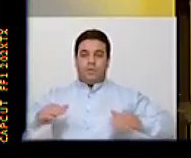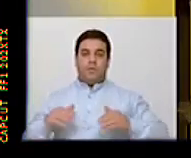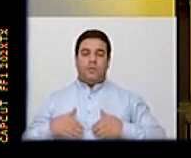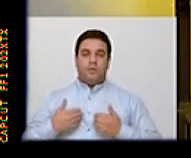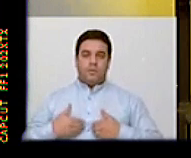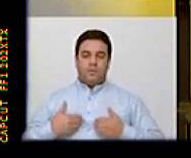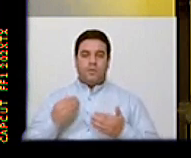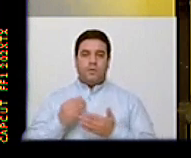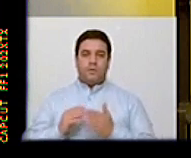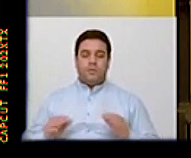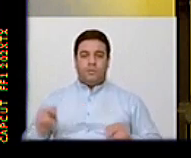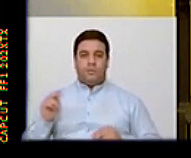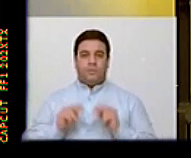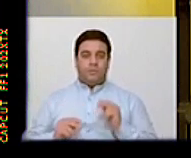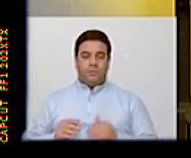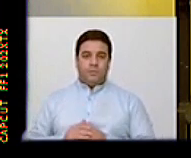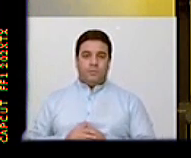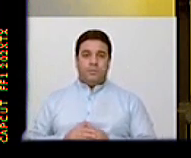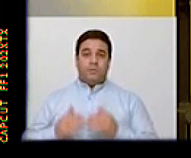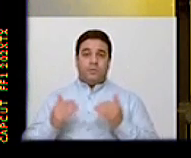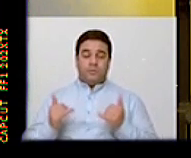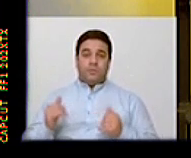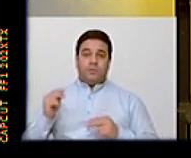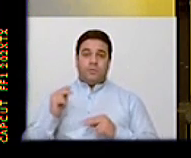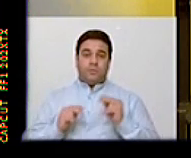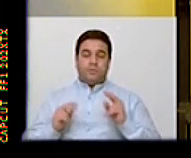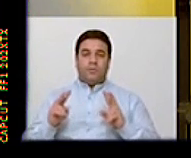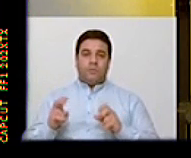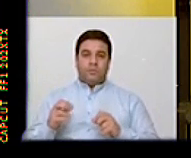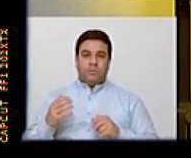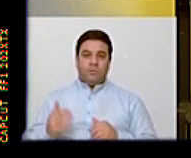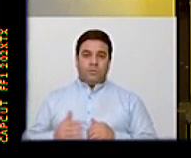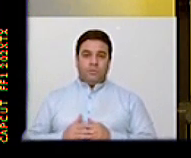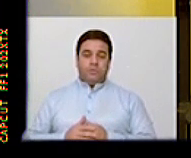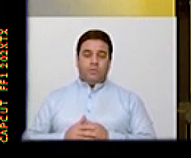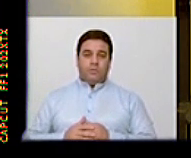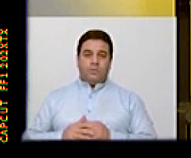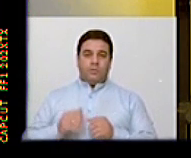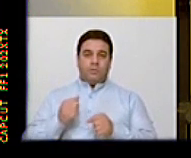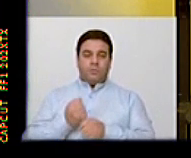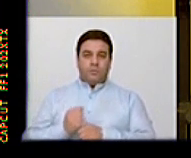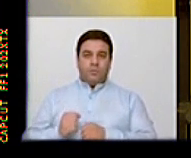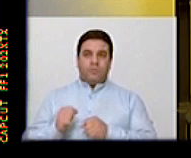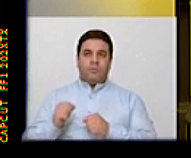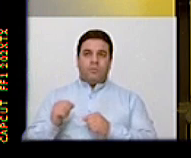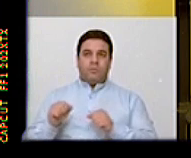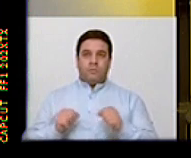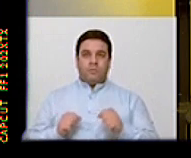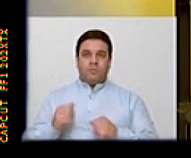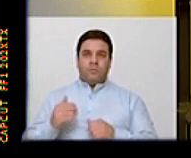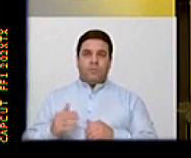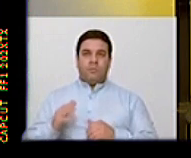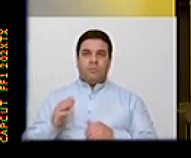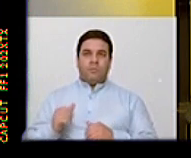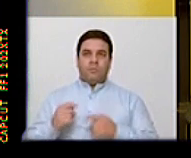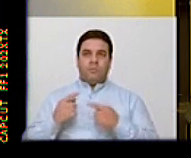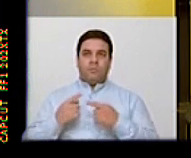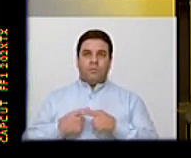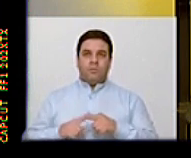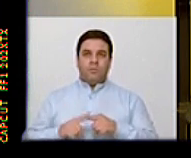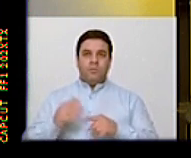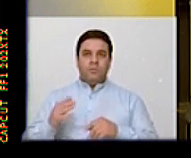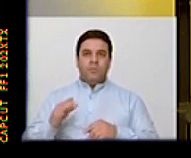Assalomu alaykum aziz o'quvchilar. Bugungi darsimizning mavzusi majburiy tebranishlar va